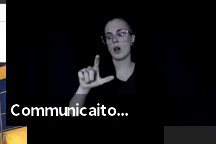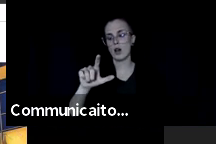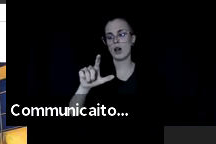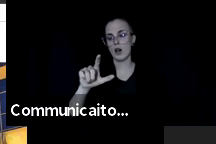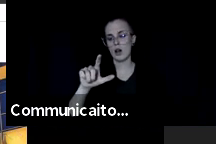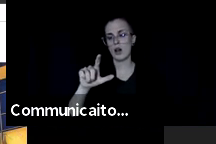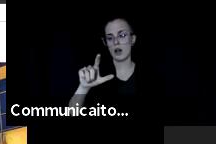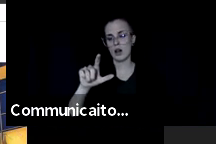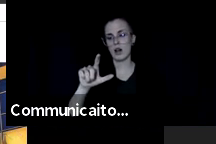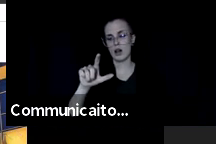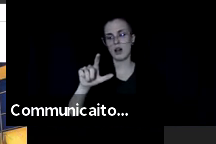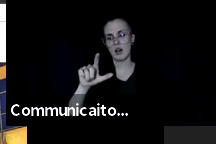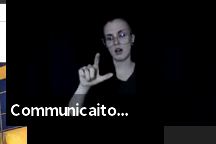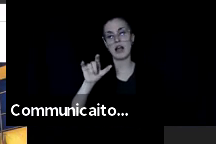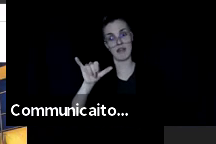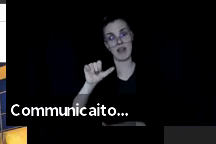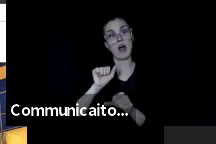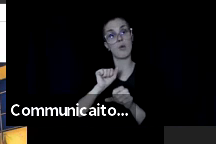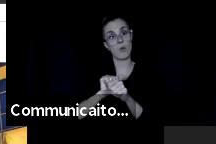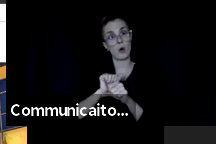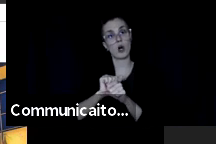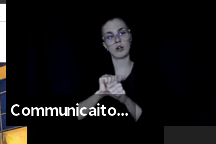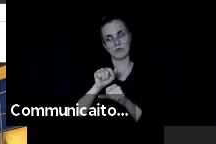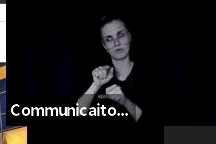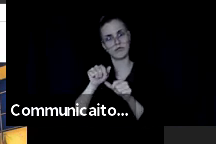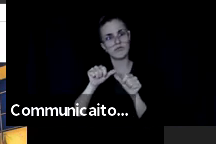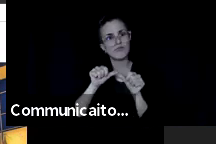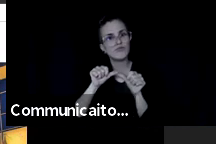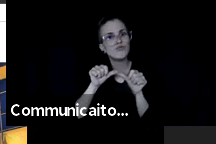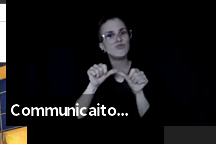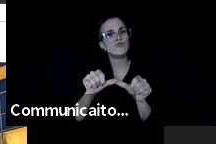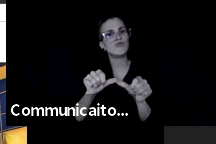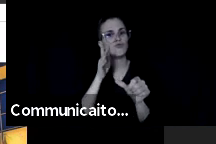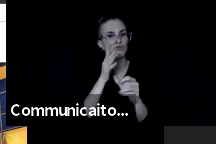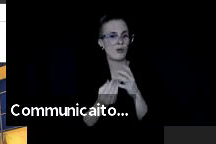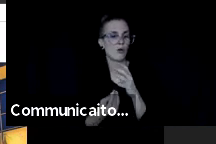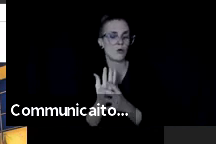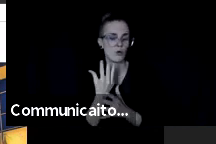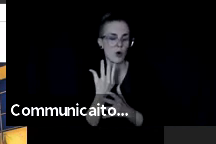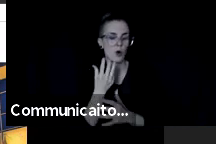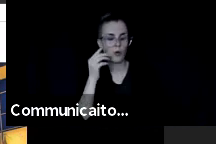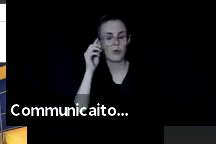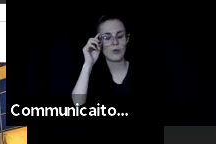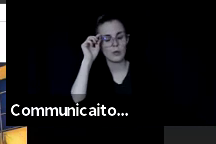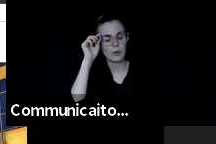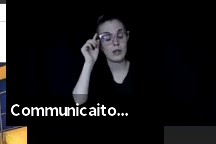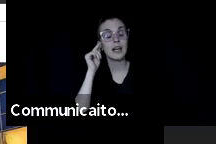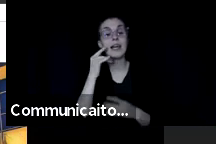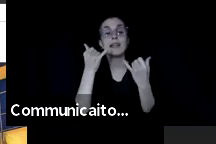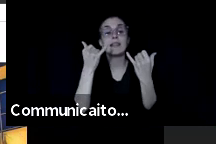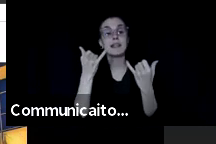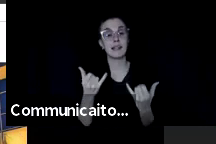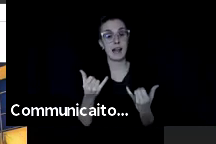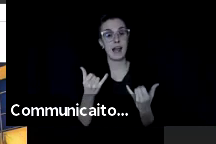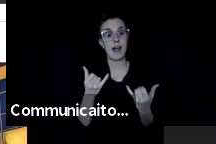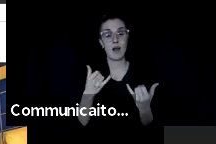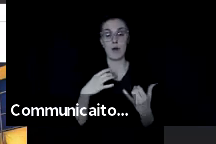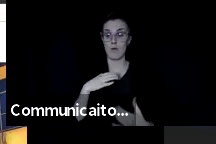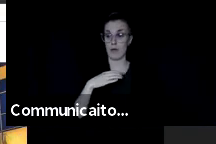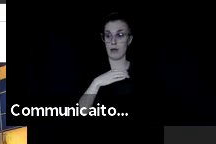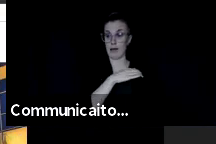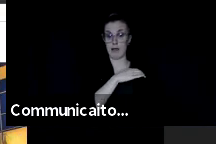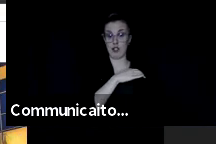And that work is continuing and will grow. And now the commission